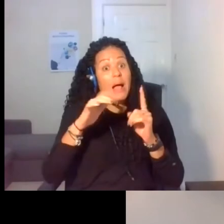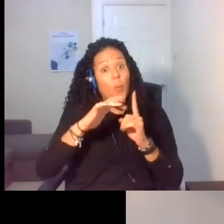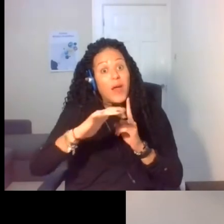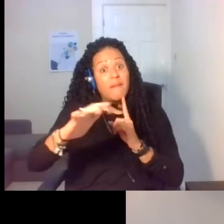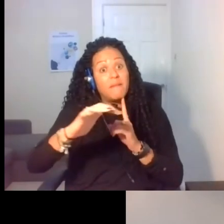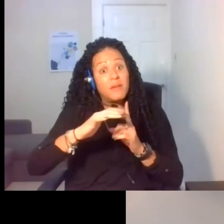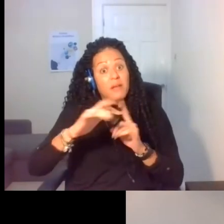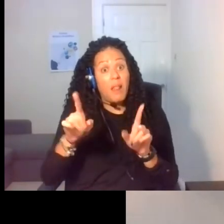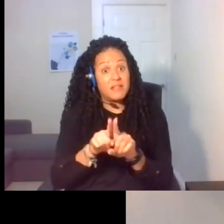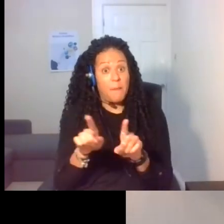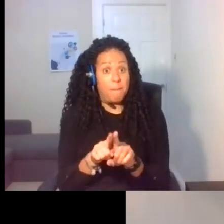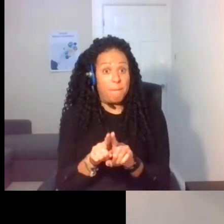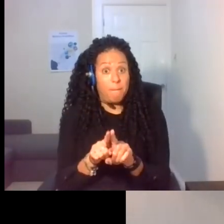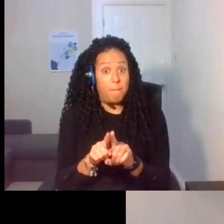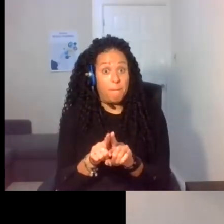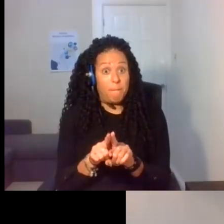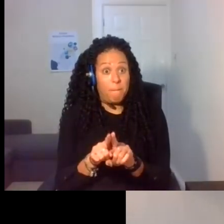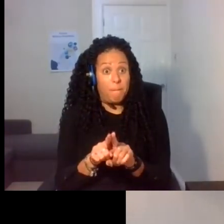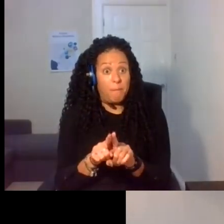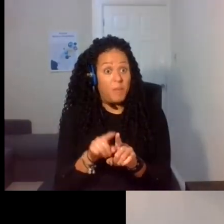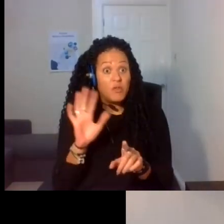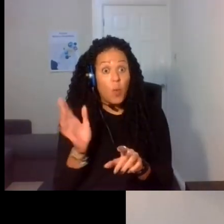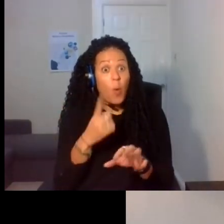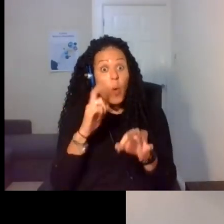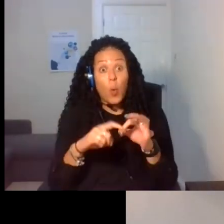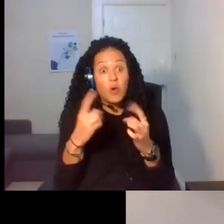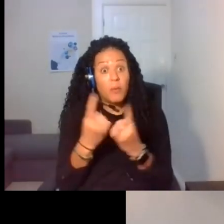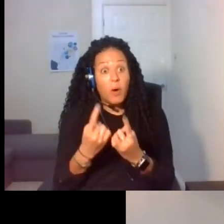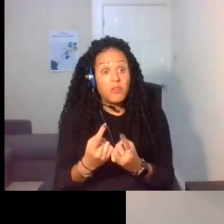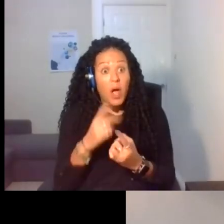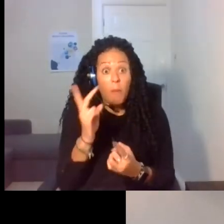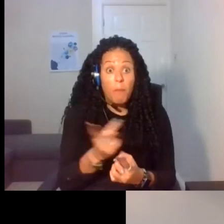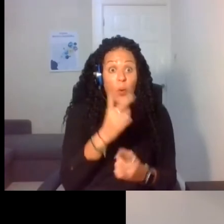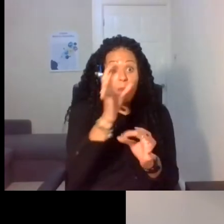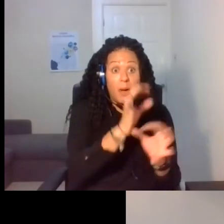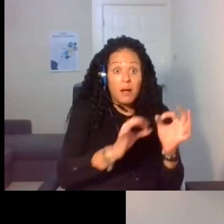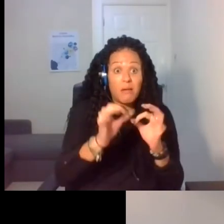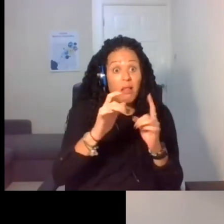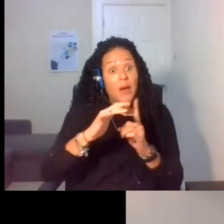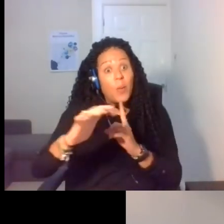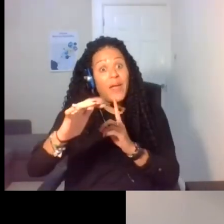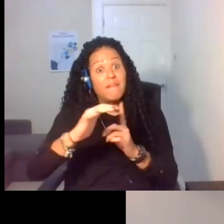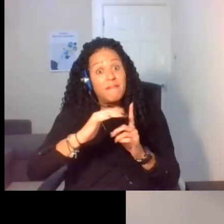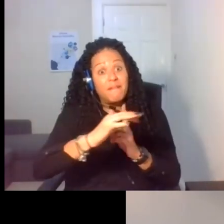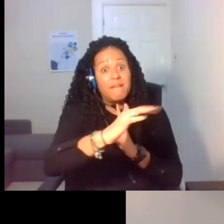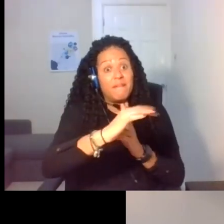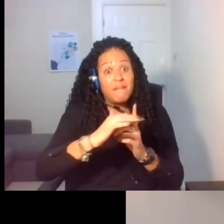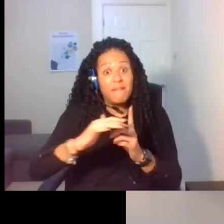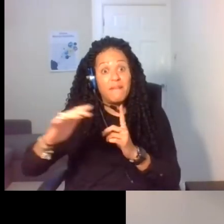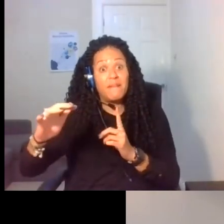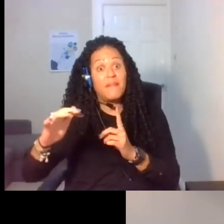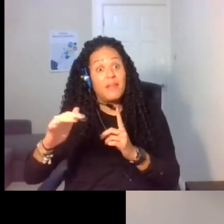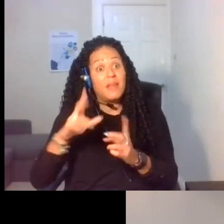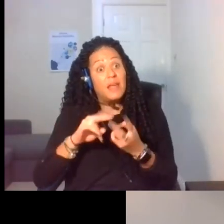are the same thing. So all the quantum objects are both a particle and a wave. And then if instead